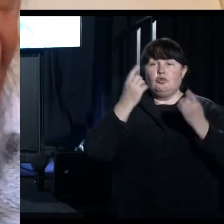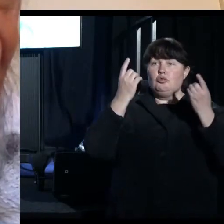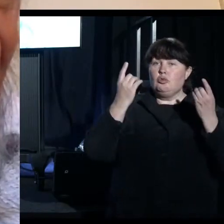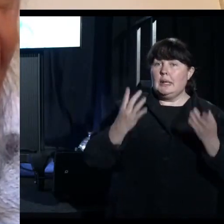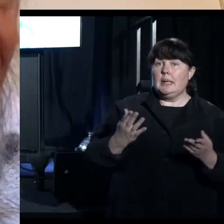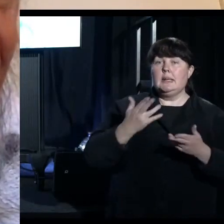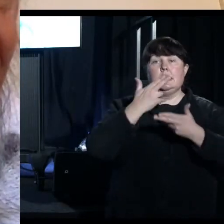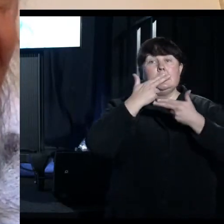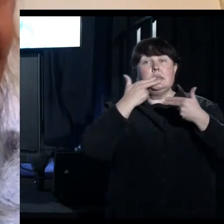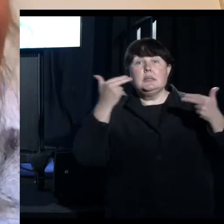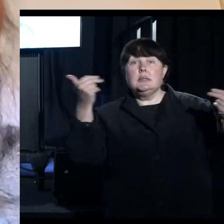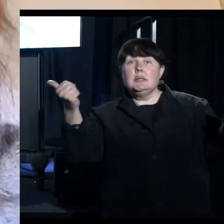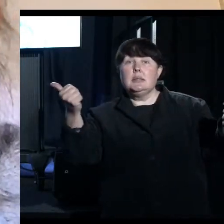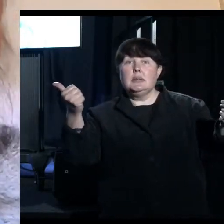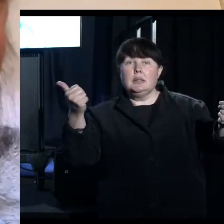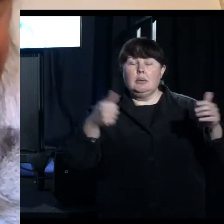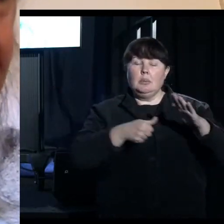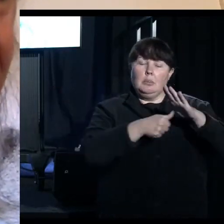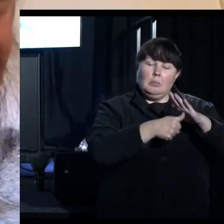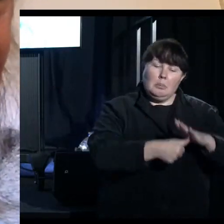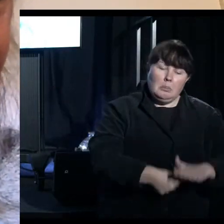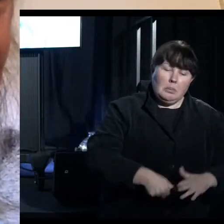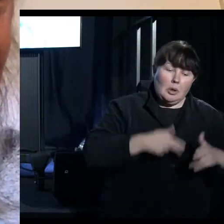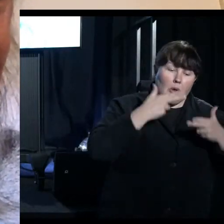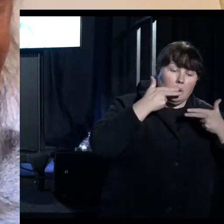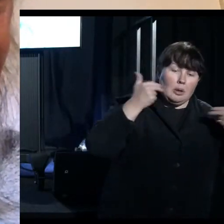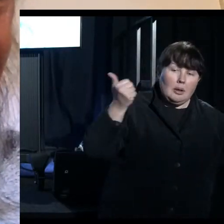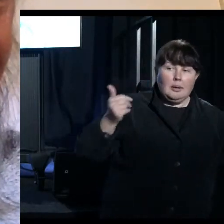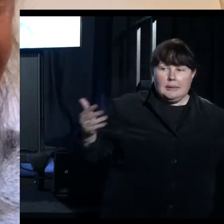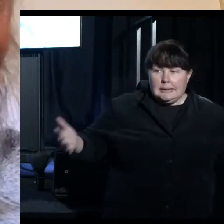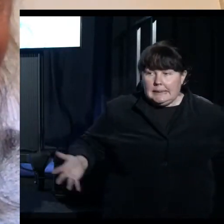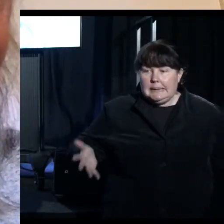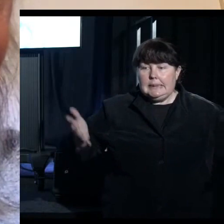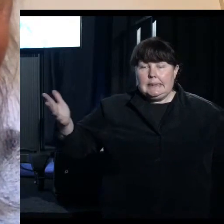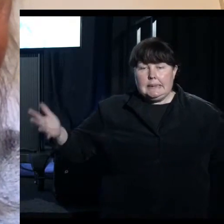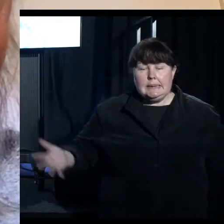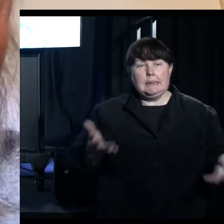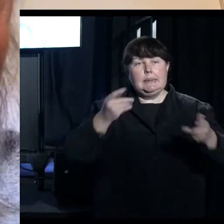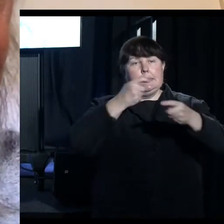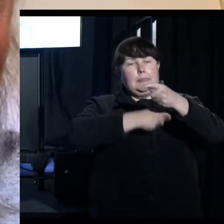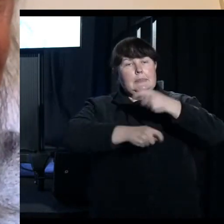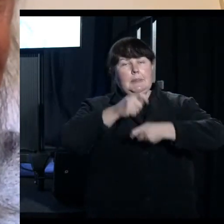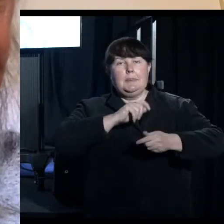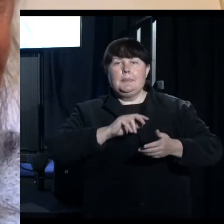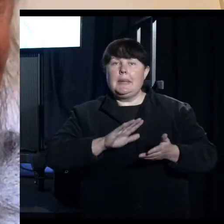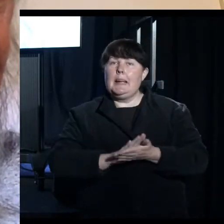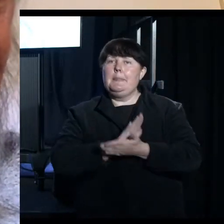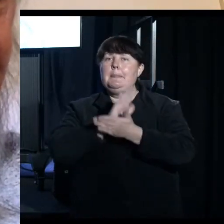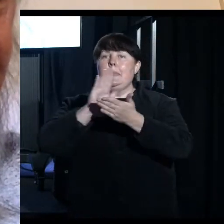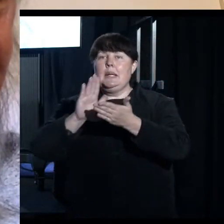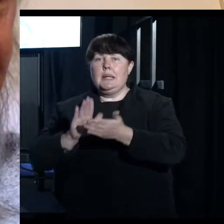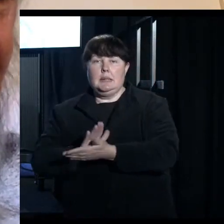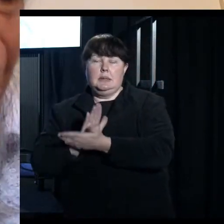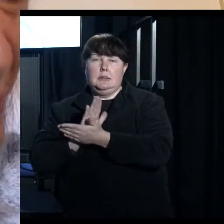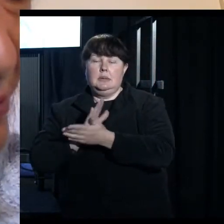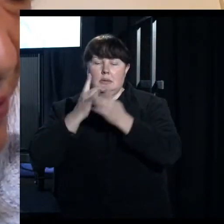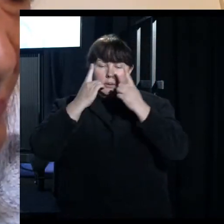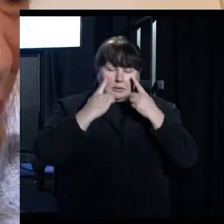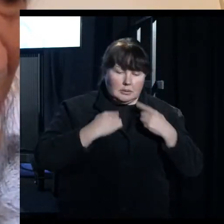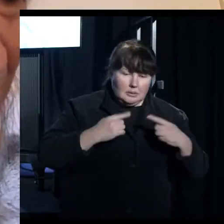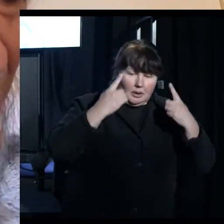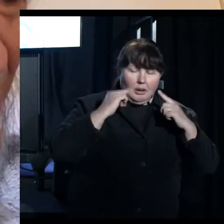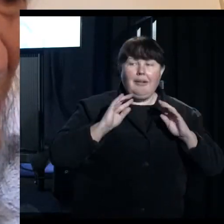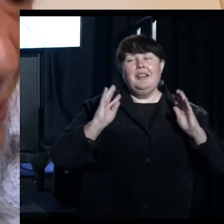tidings glad. This is the moment, then, for tippy-toe gentleness and